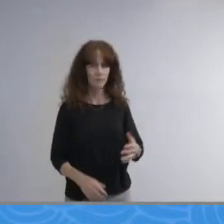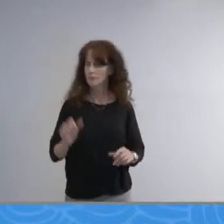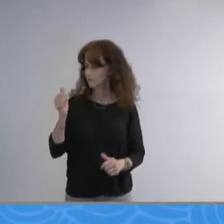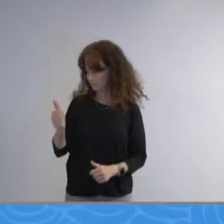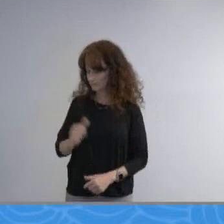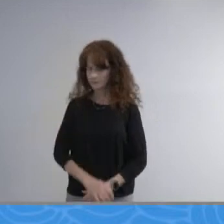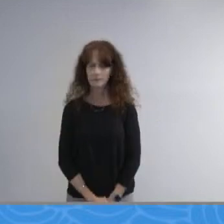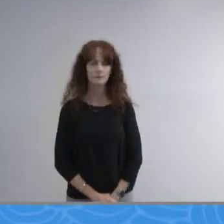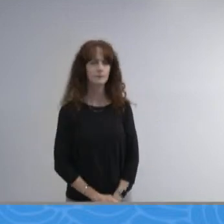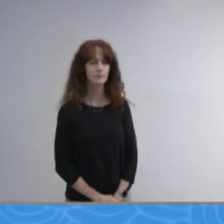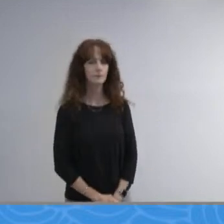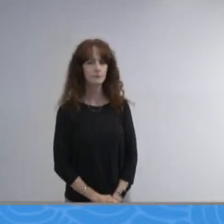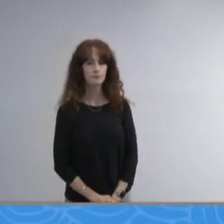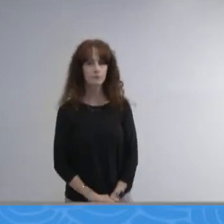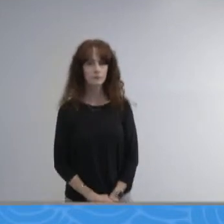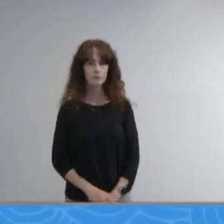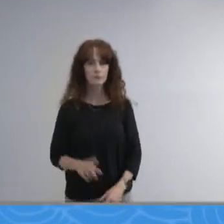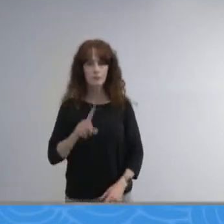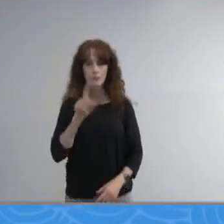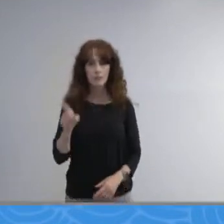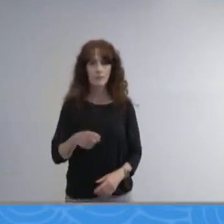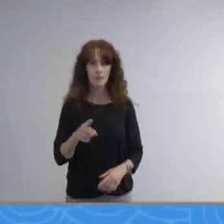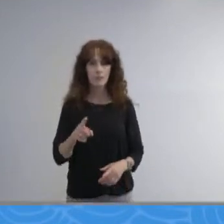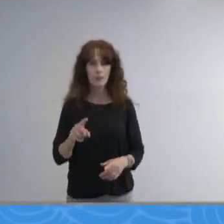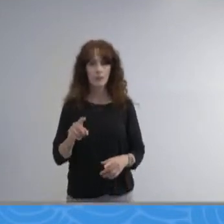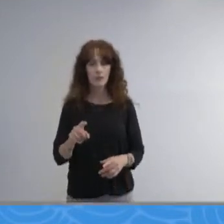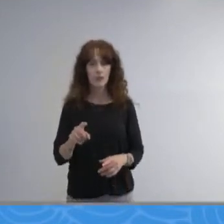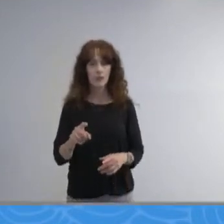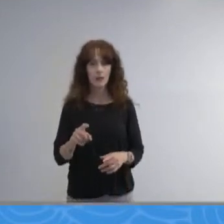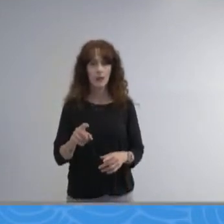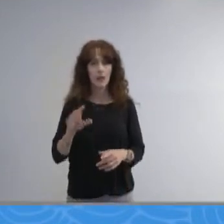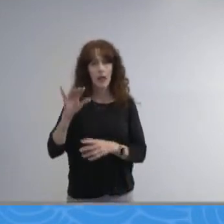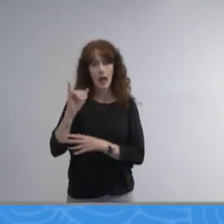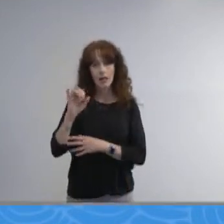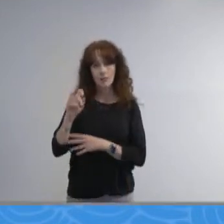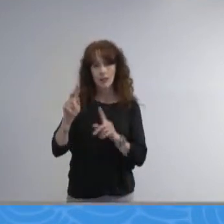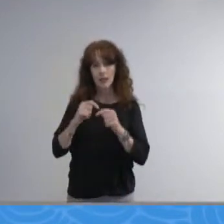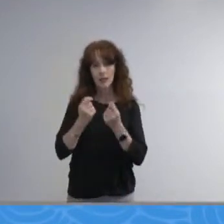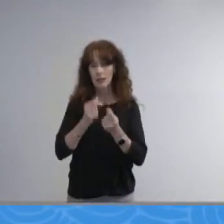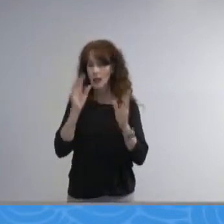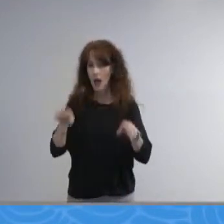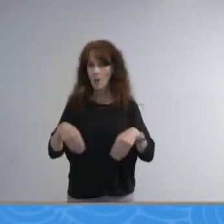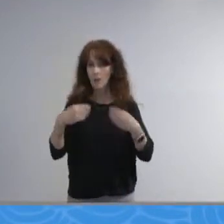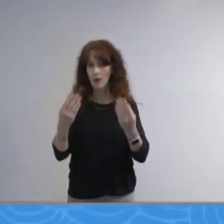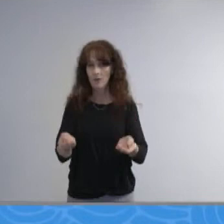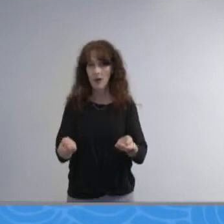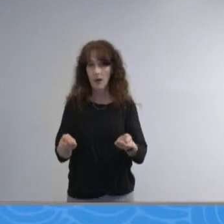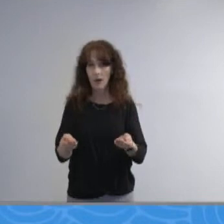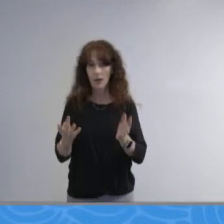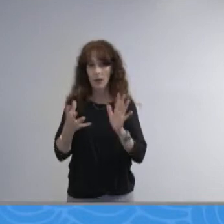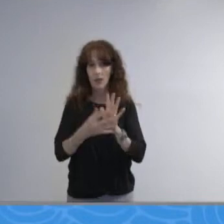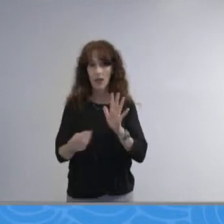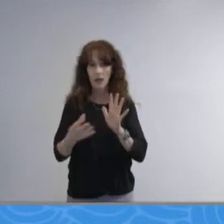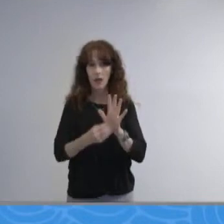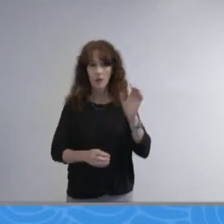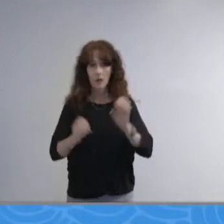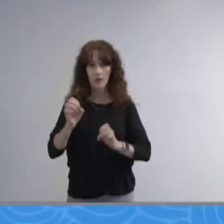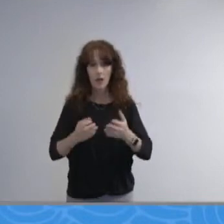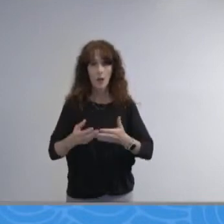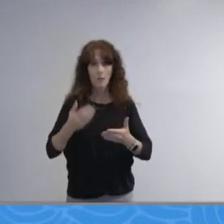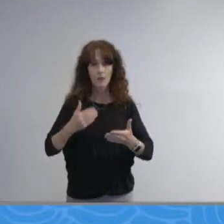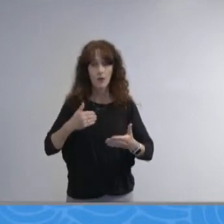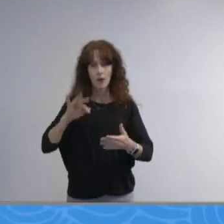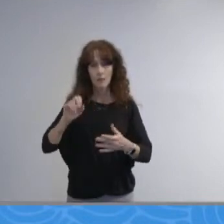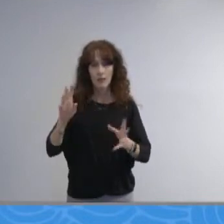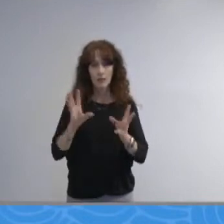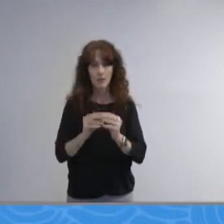absolutely. Okay, question from Alejandra Mejia. If the IEP team does not provide us with the copies of the evaluation before the